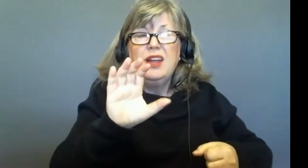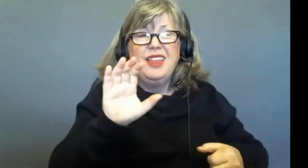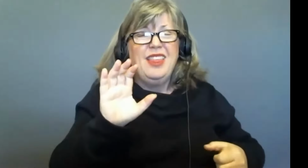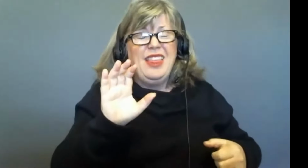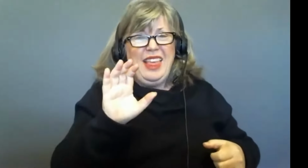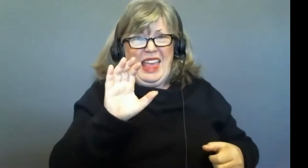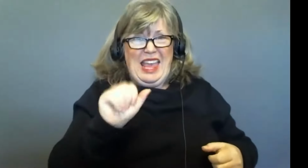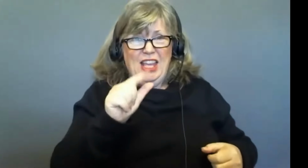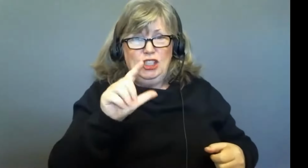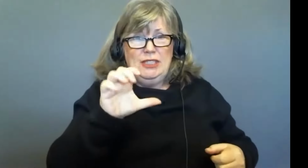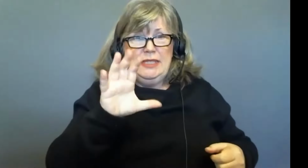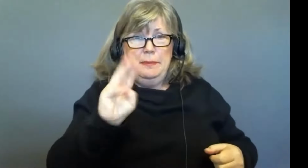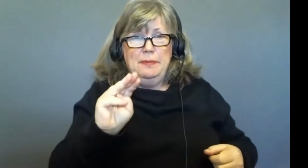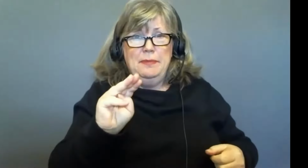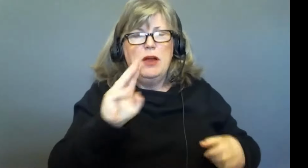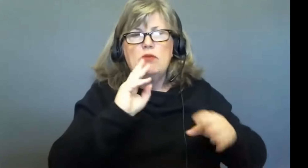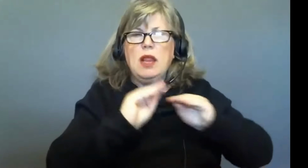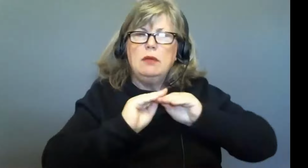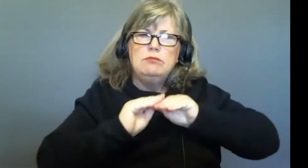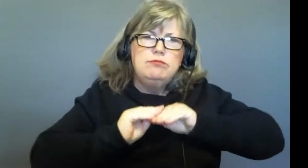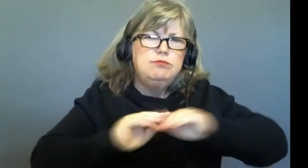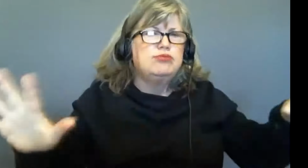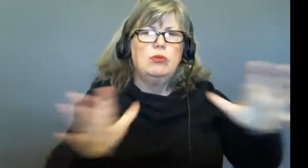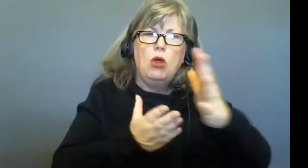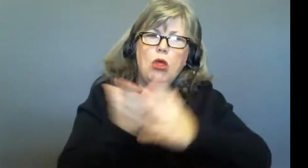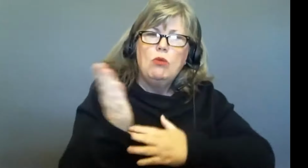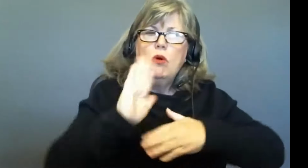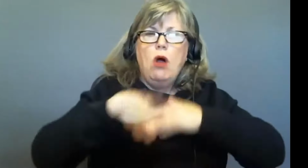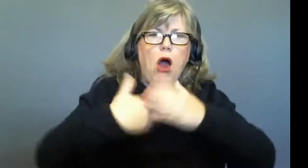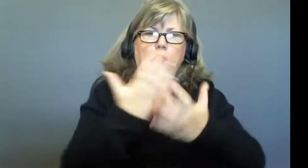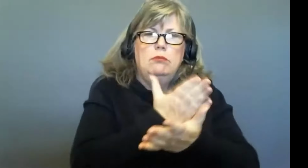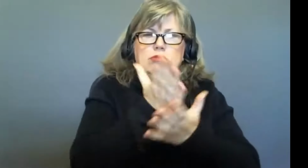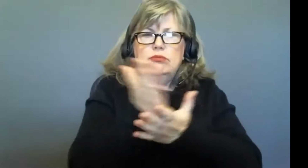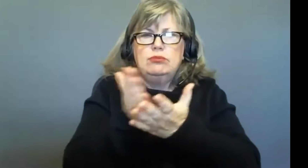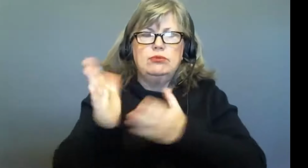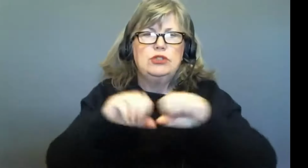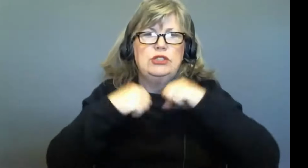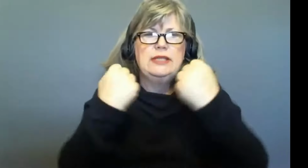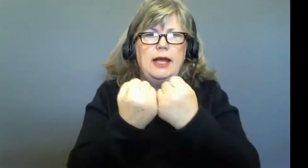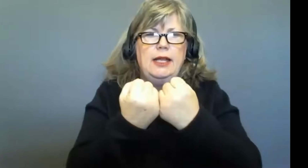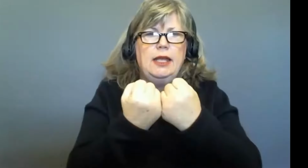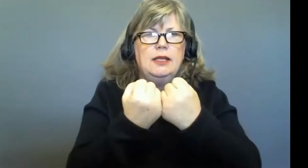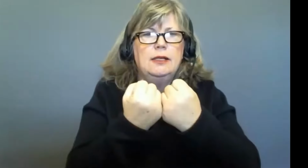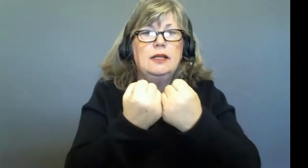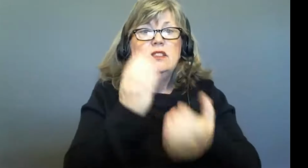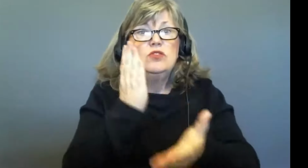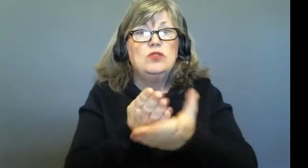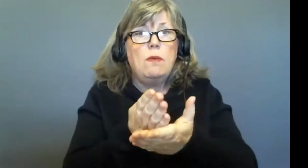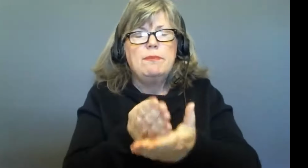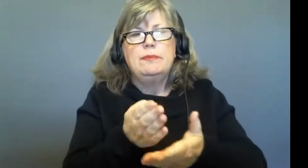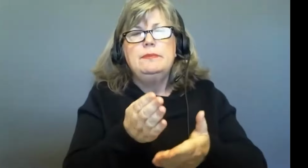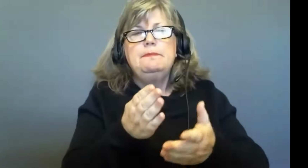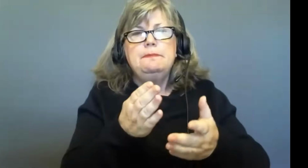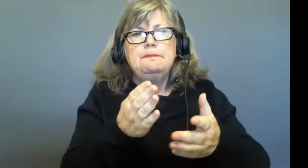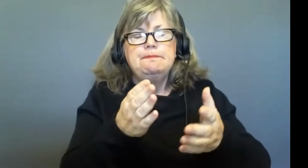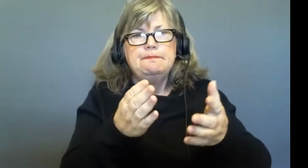permeated throughout our society, and we must do something about it. There's so much data on the